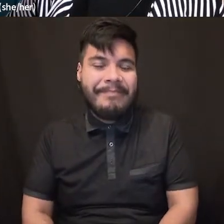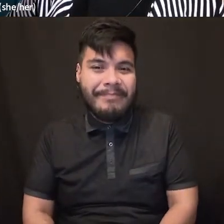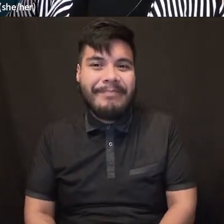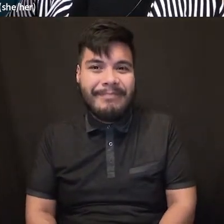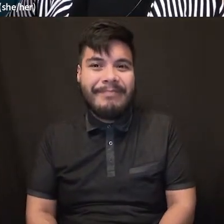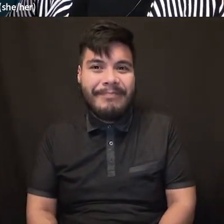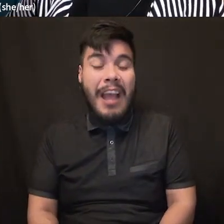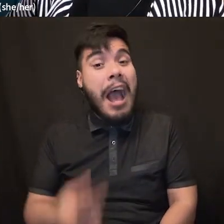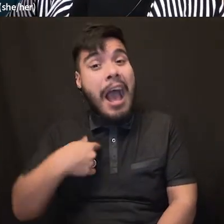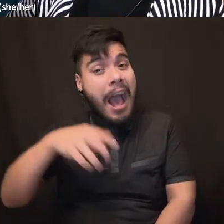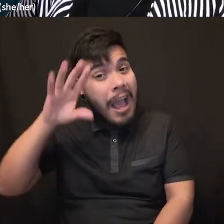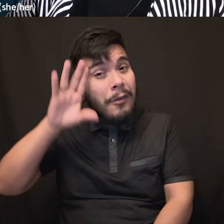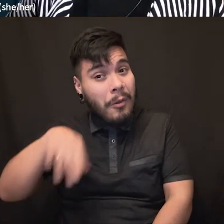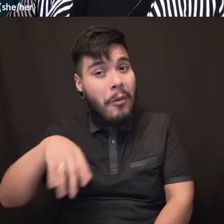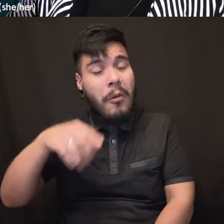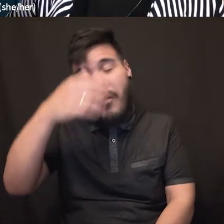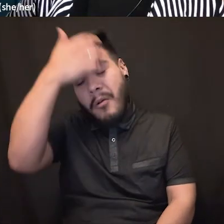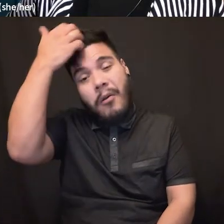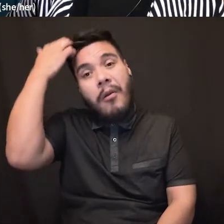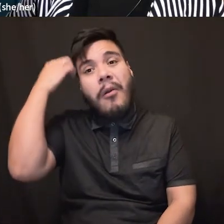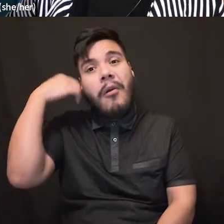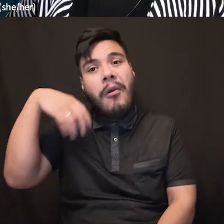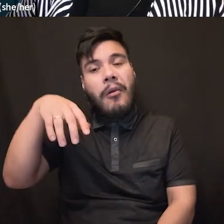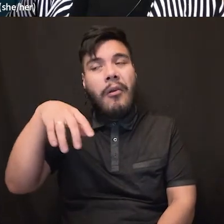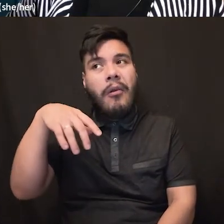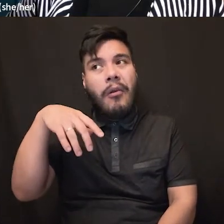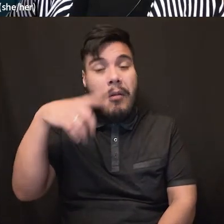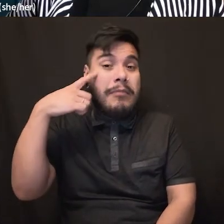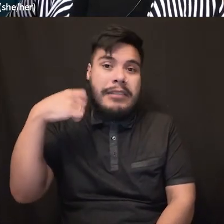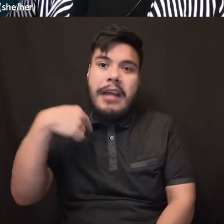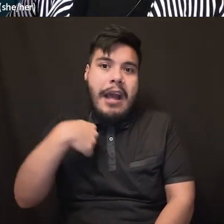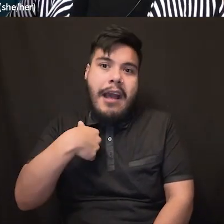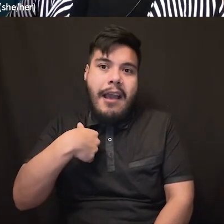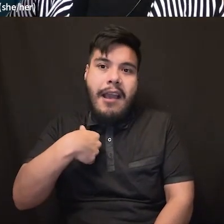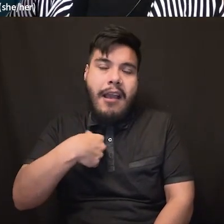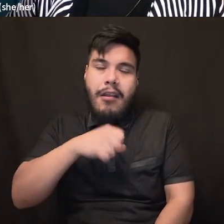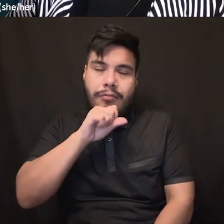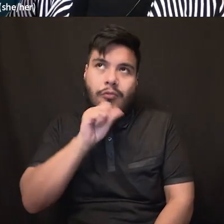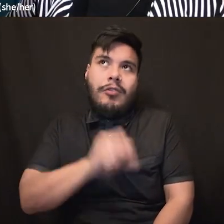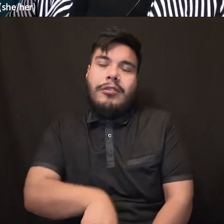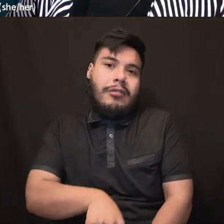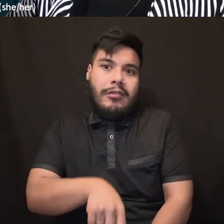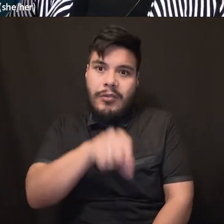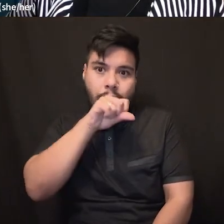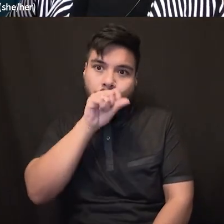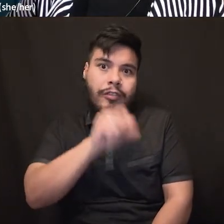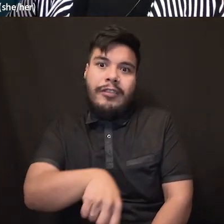I actually know that, just because I love fat people.